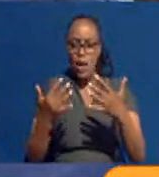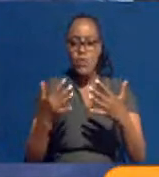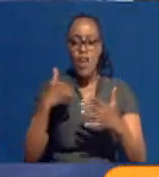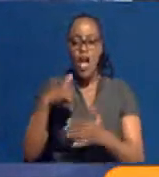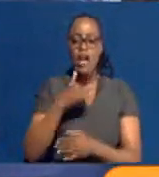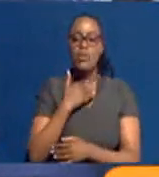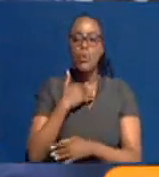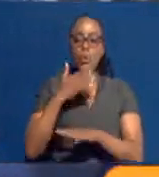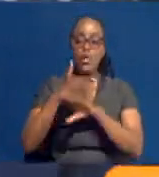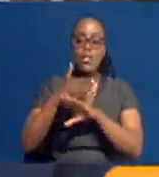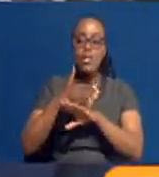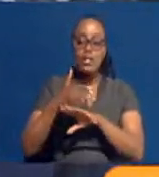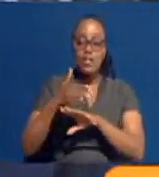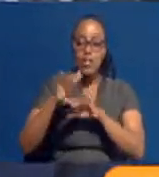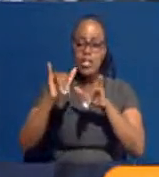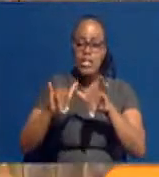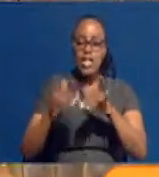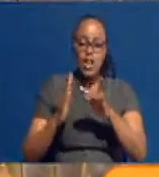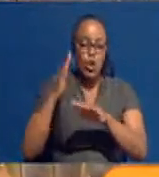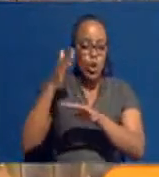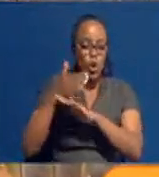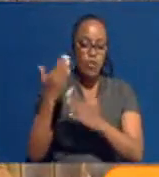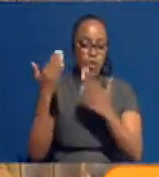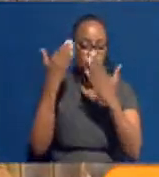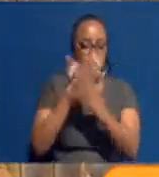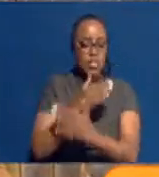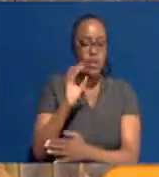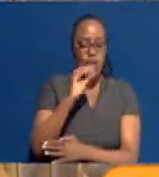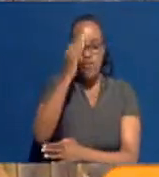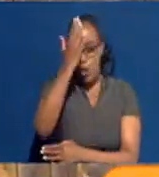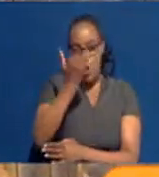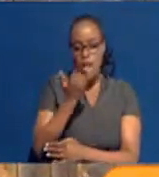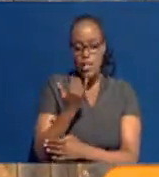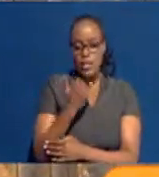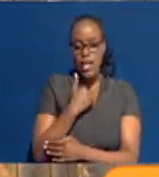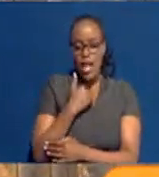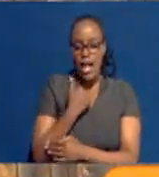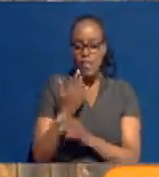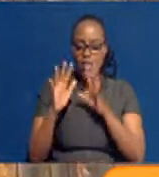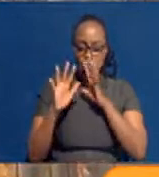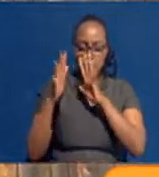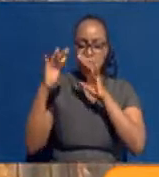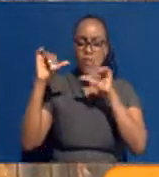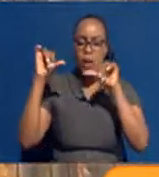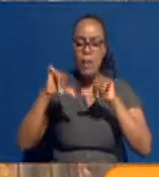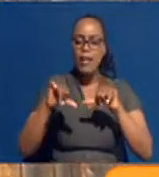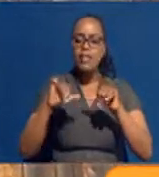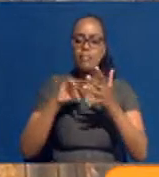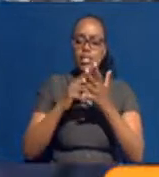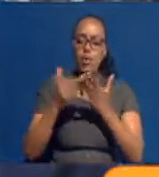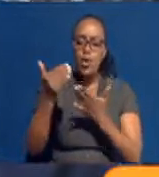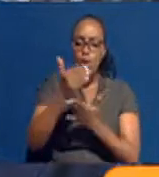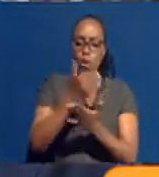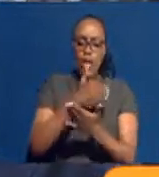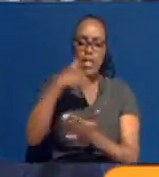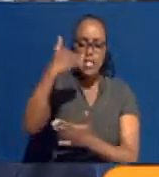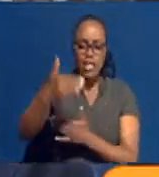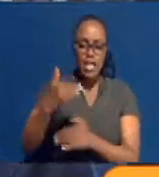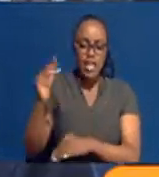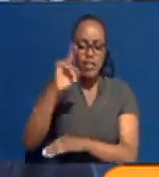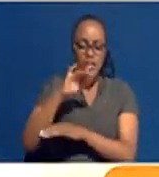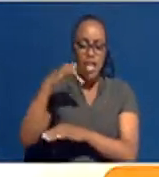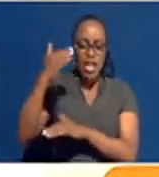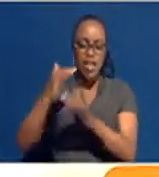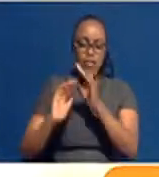don't want waste that stays there overnight because of, obviously, of the foul smell. So we collect on a daily basis every